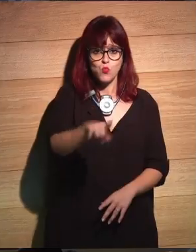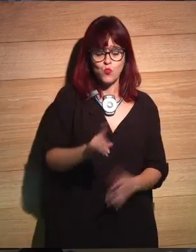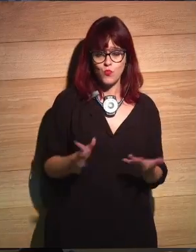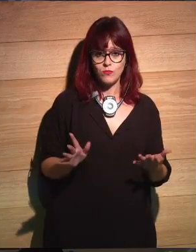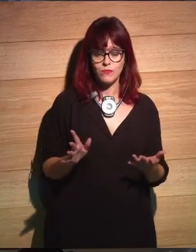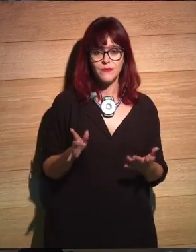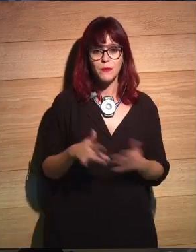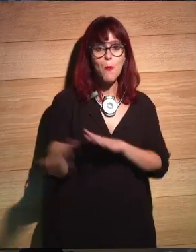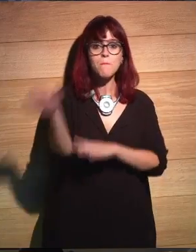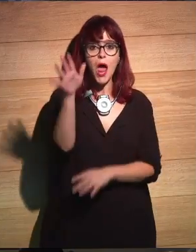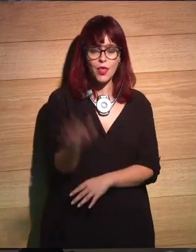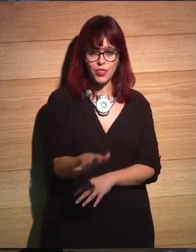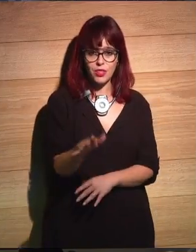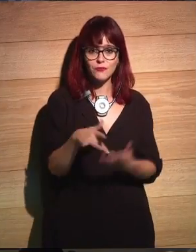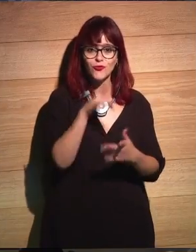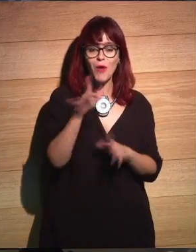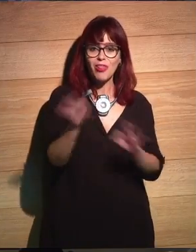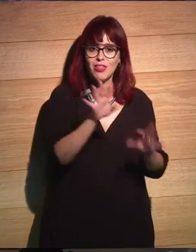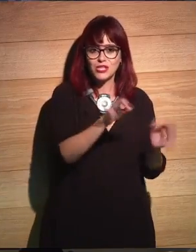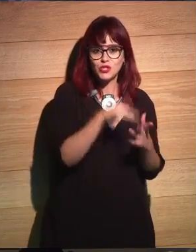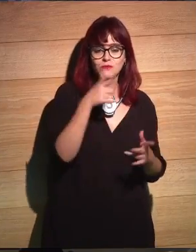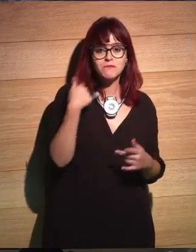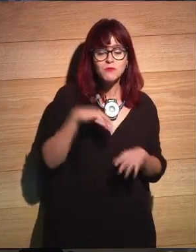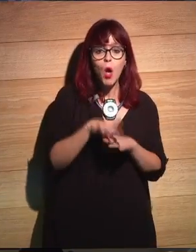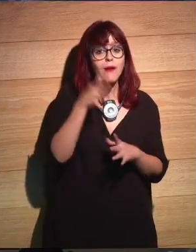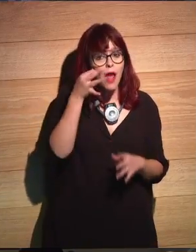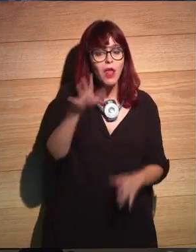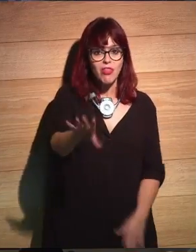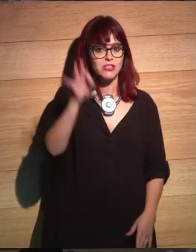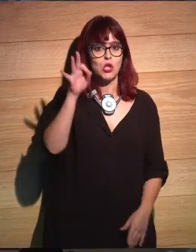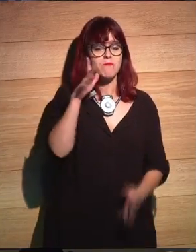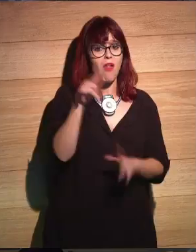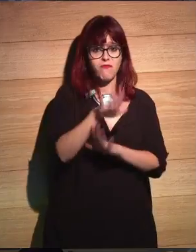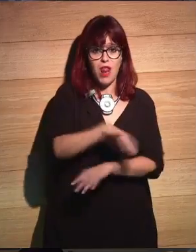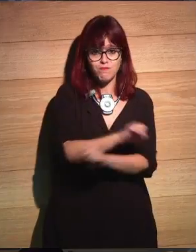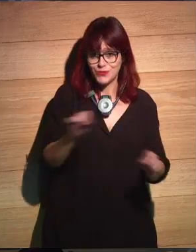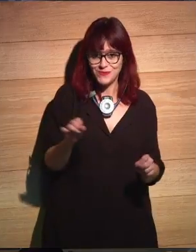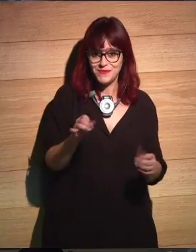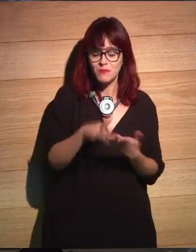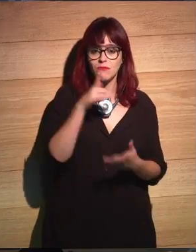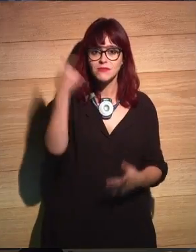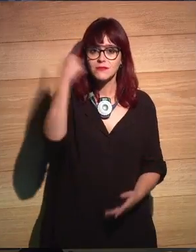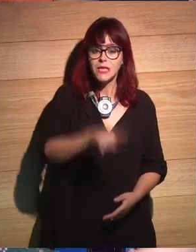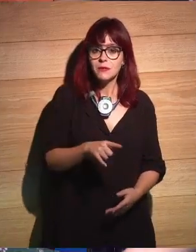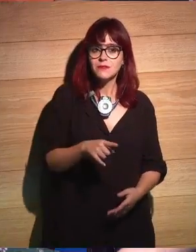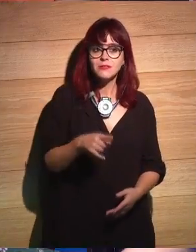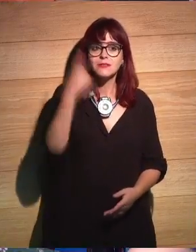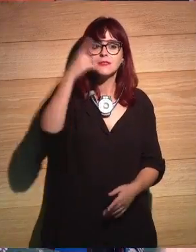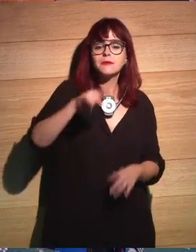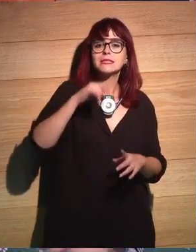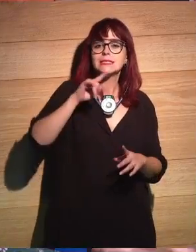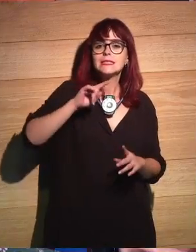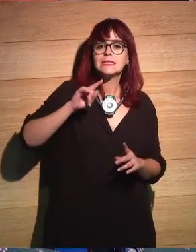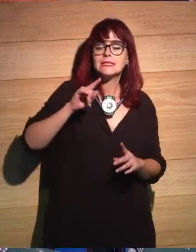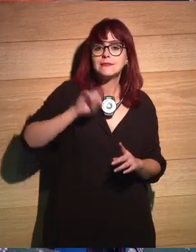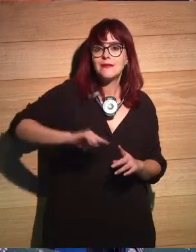write. It might seem that you're making a decision, but you're actually not making